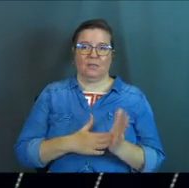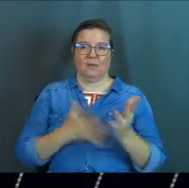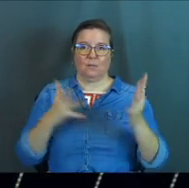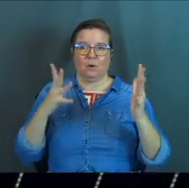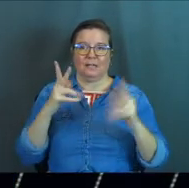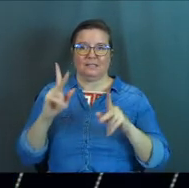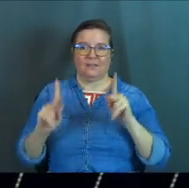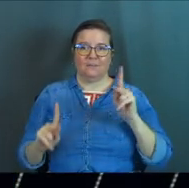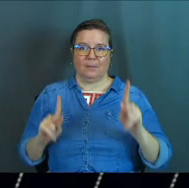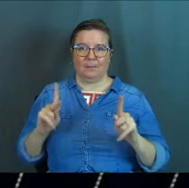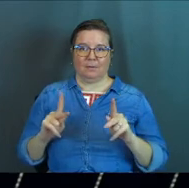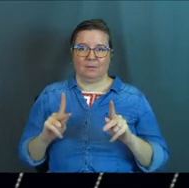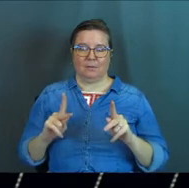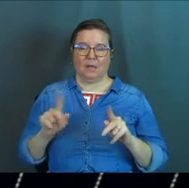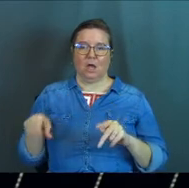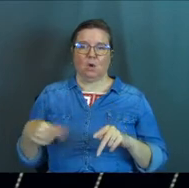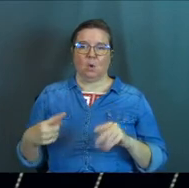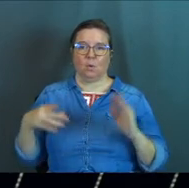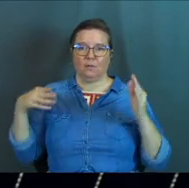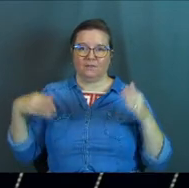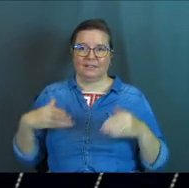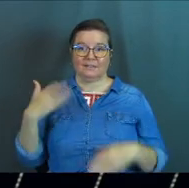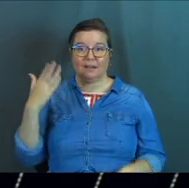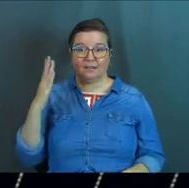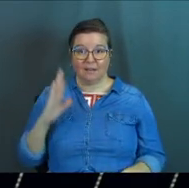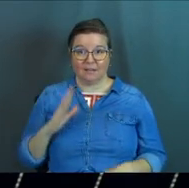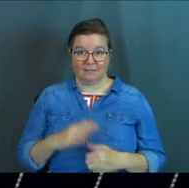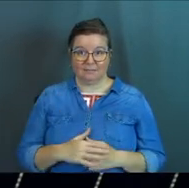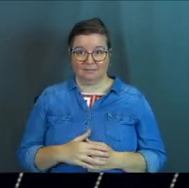people and only feast on God?